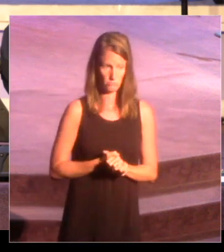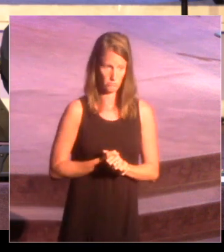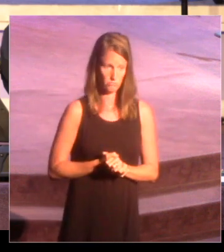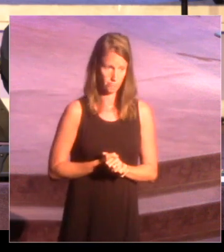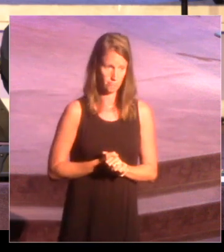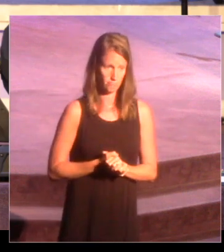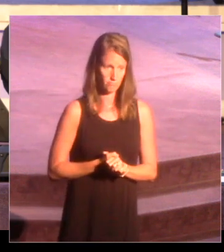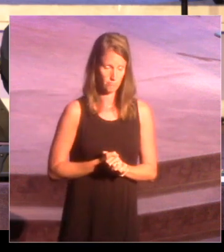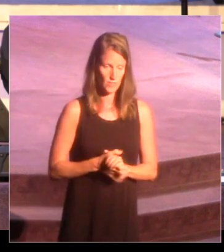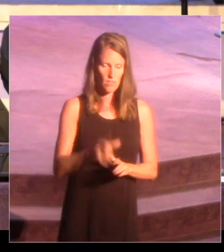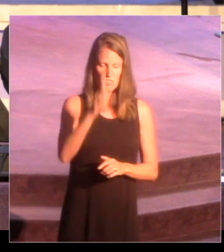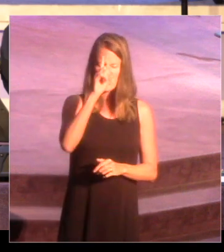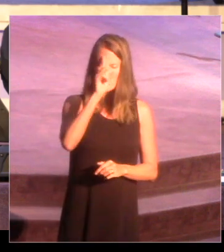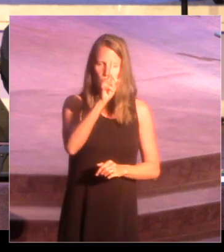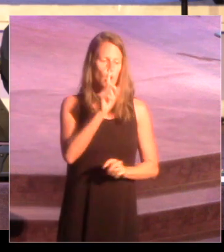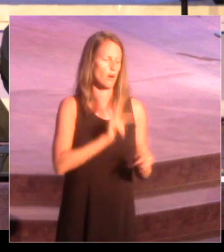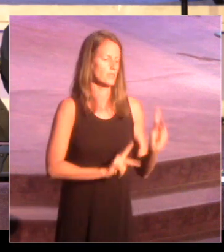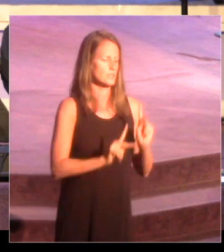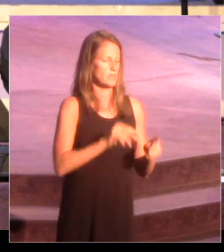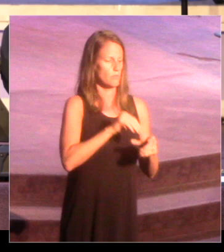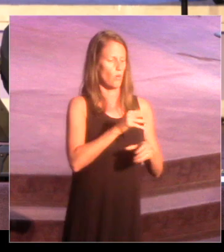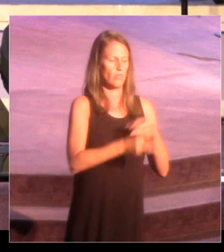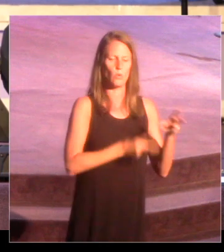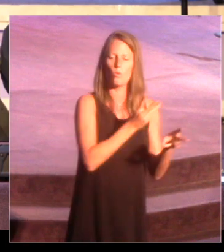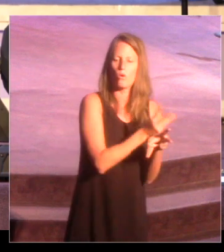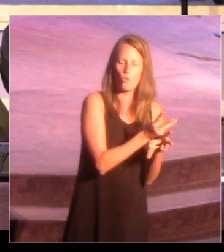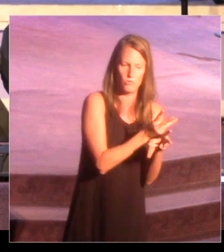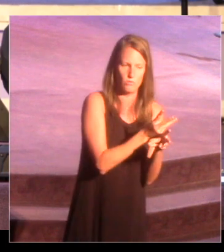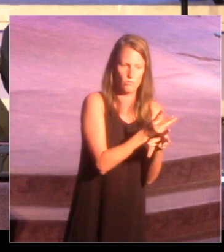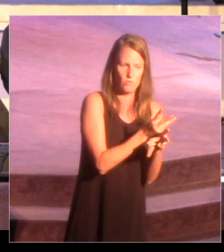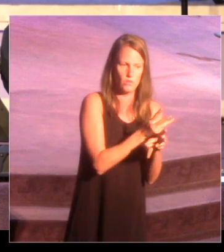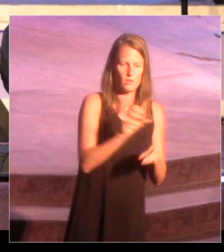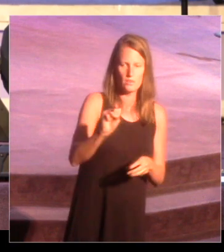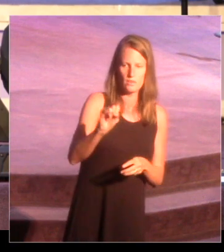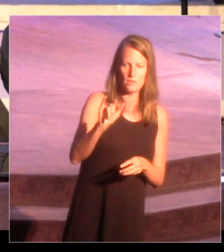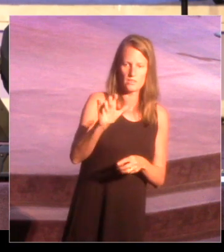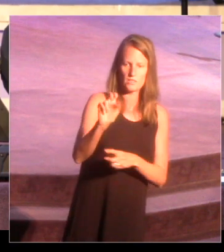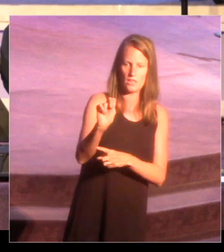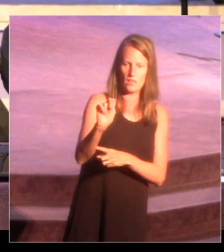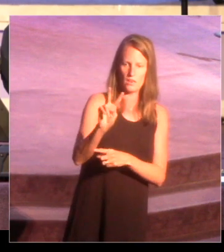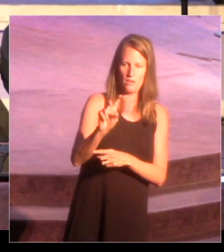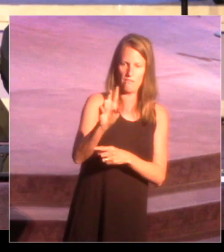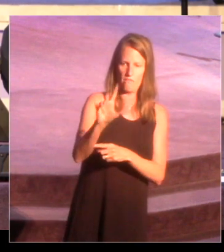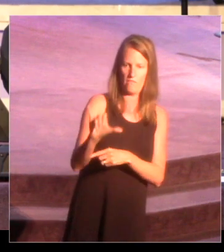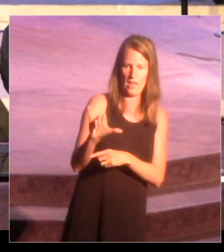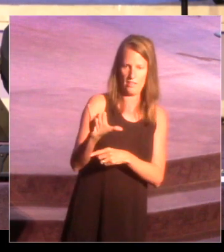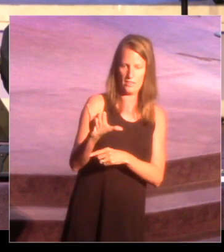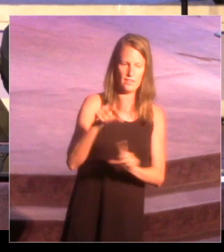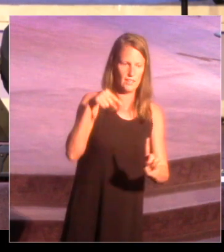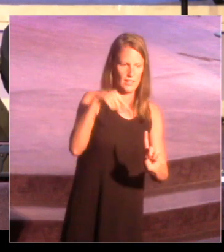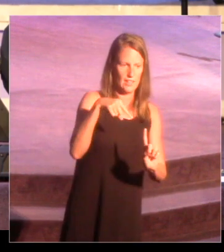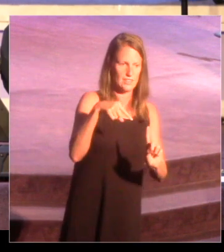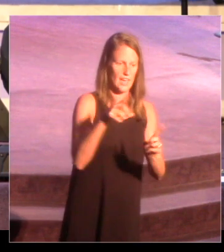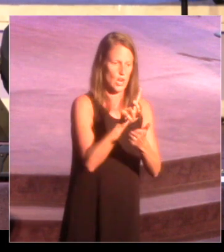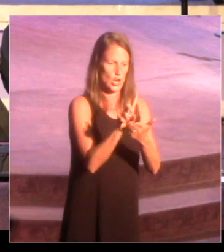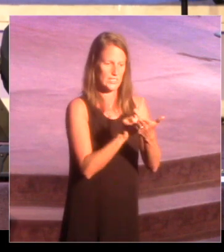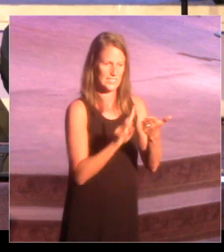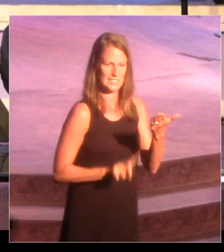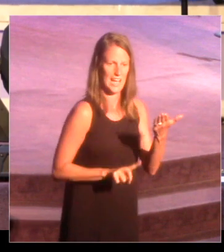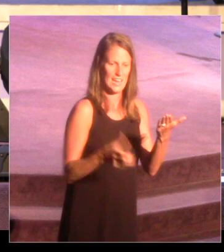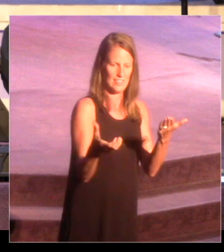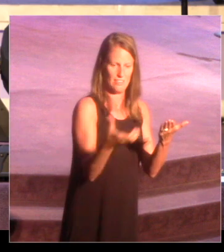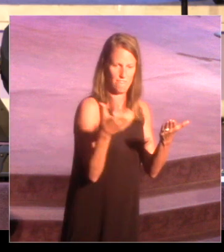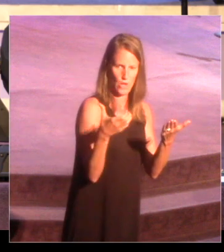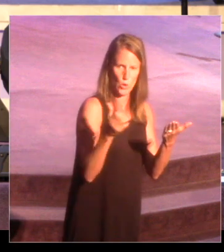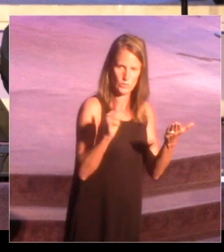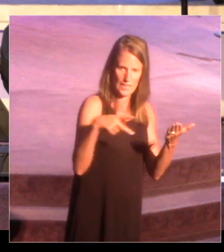The smartest people in the world, Silicon Valley, are algorithmically designing your phones and the apps on